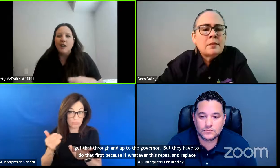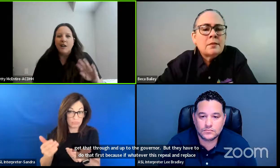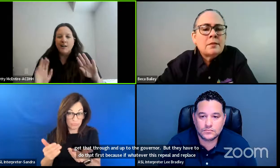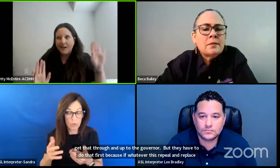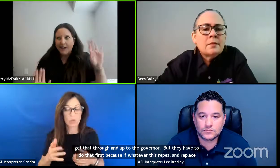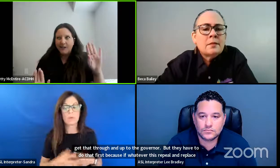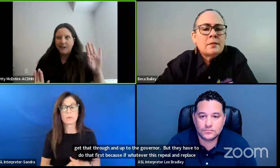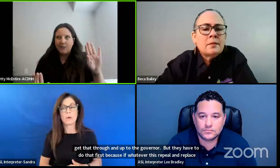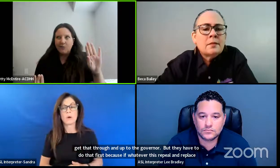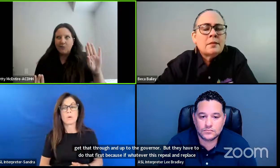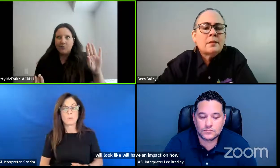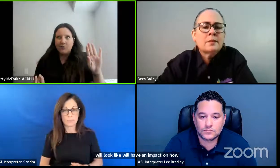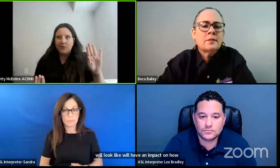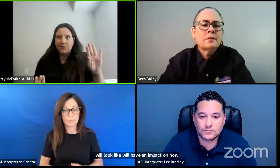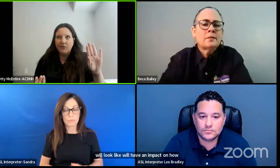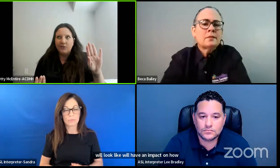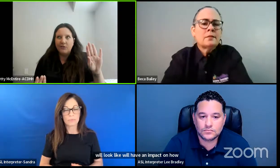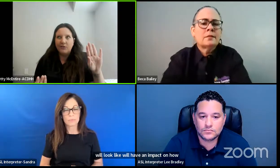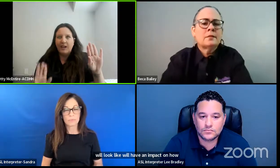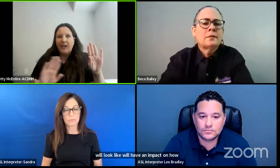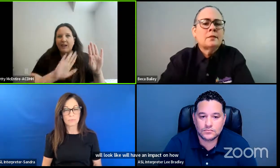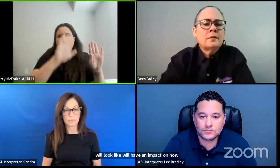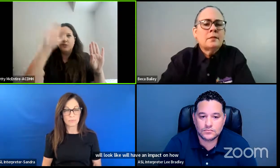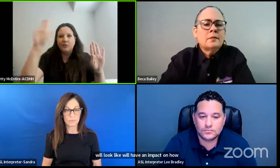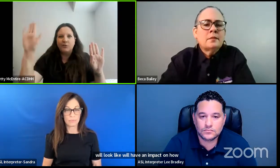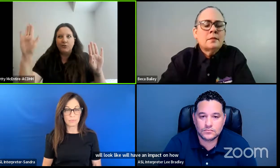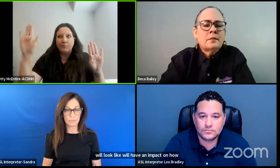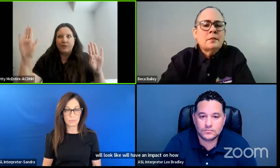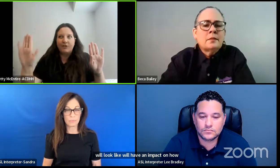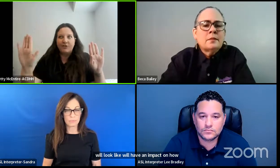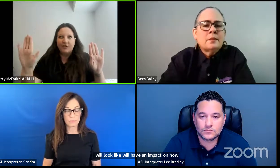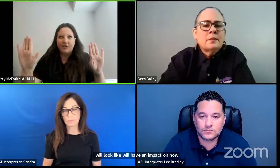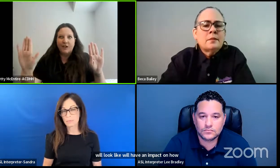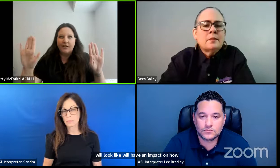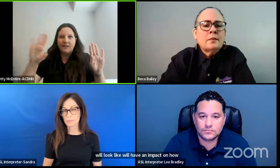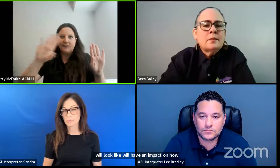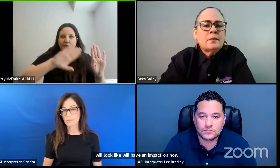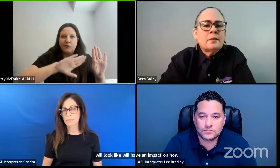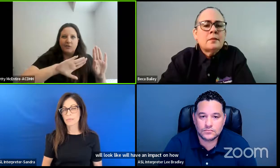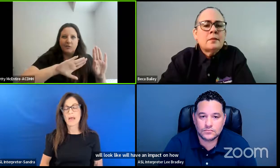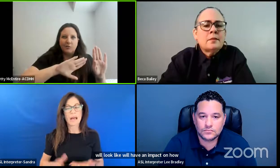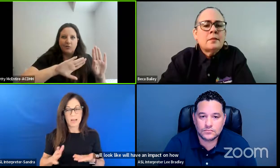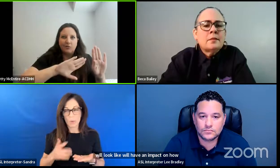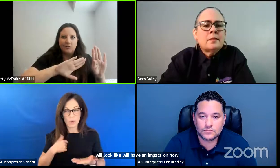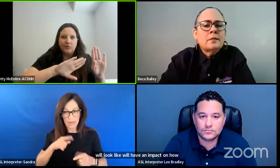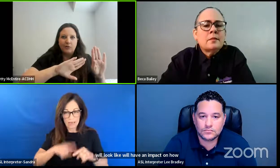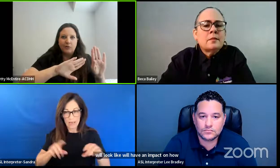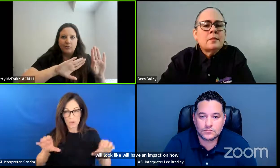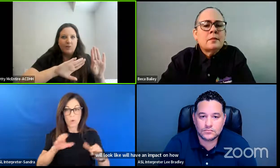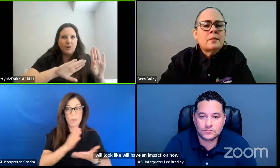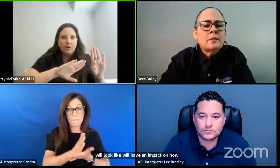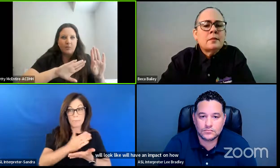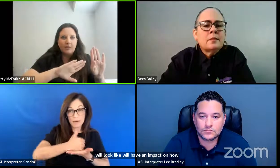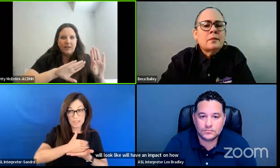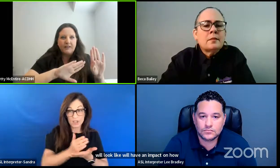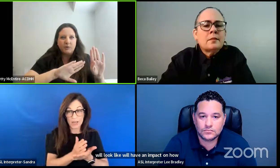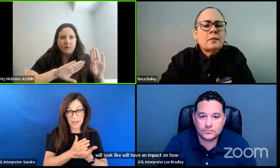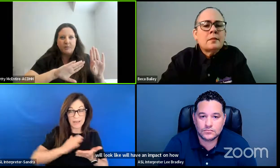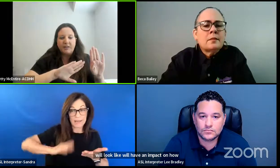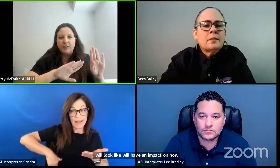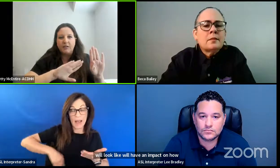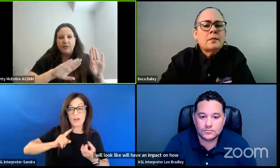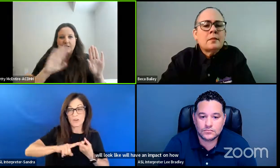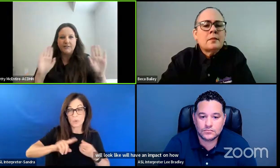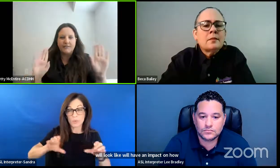So it's kind of like we can't do the budget yet until we do the replace